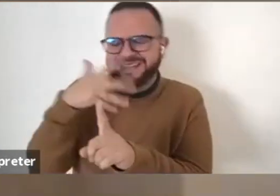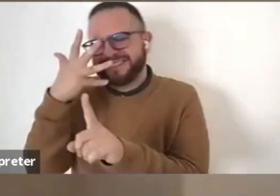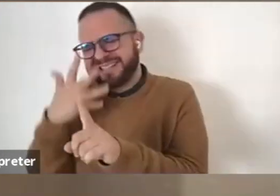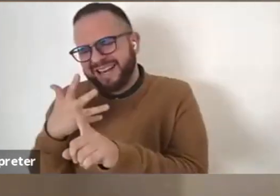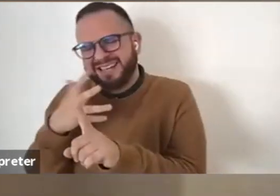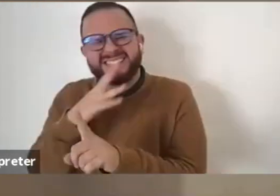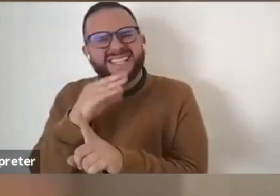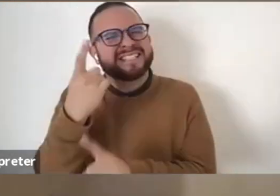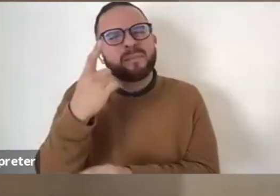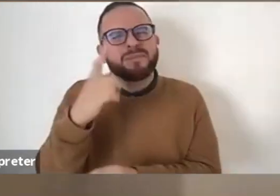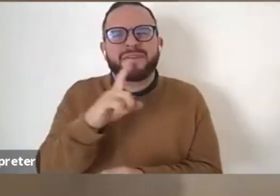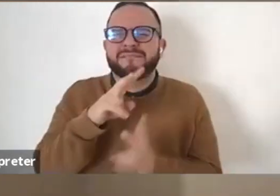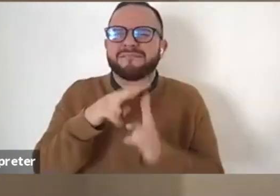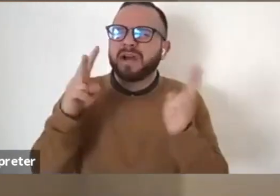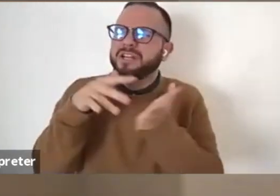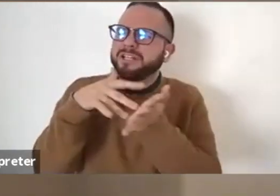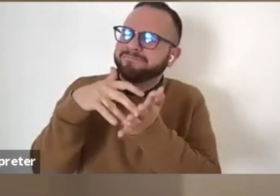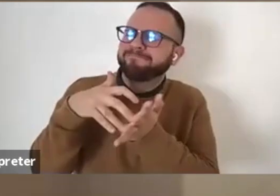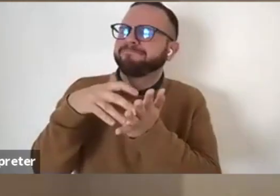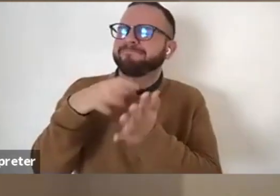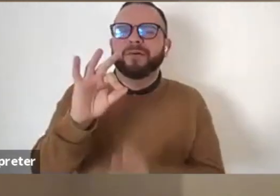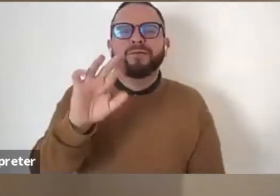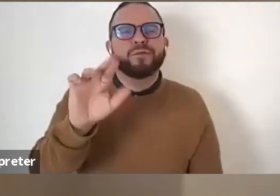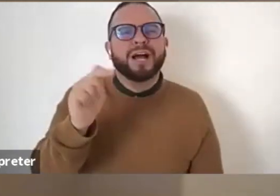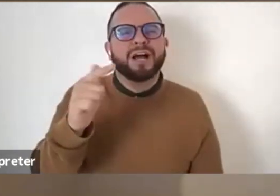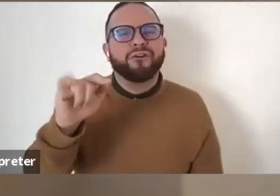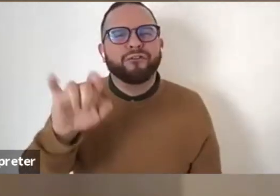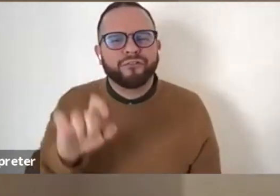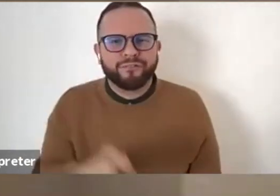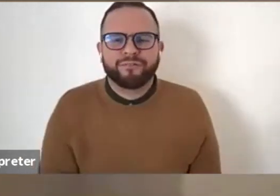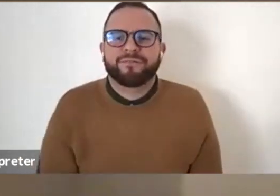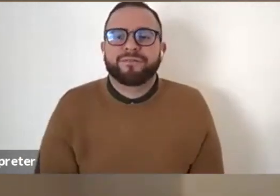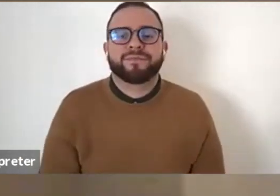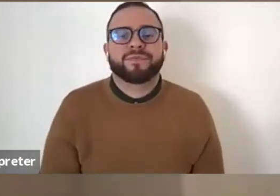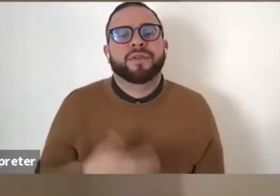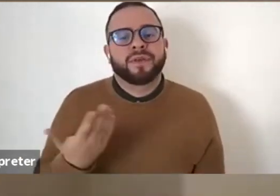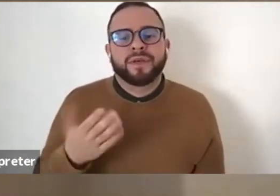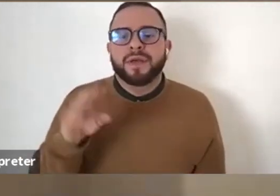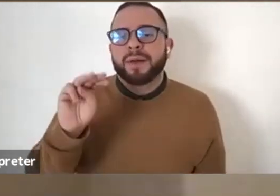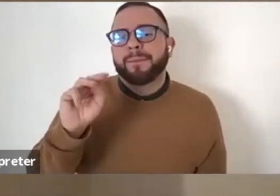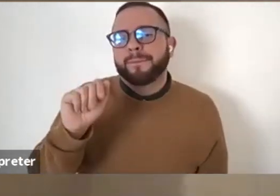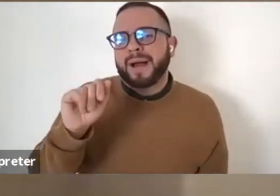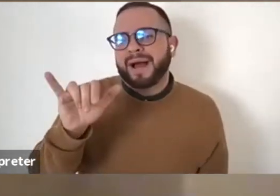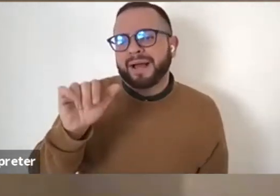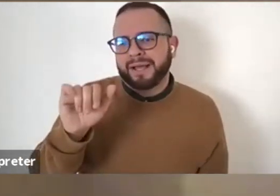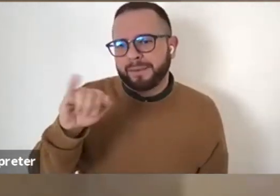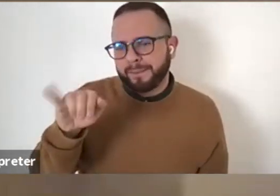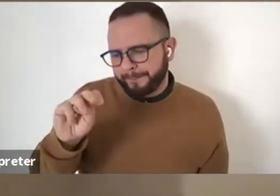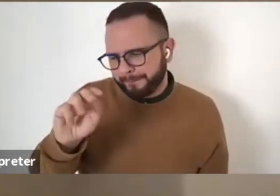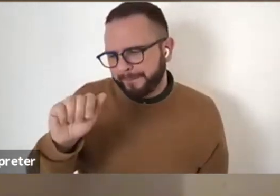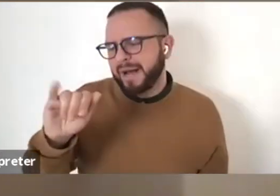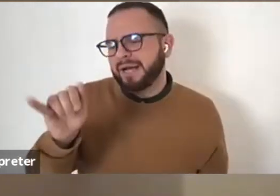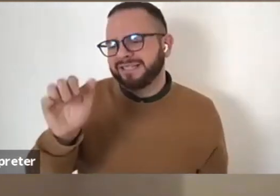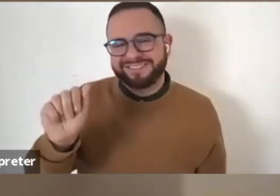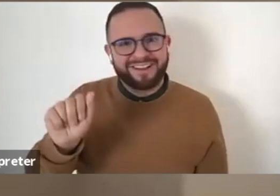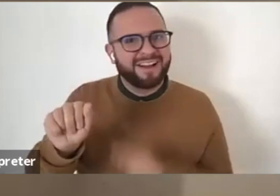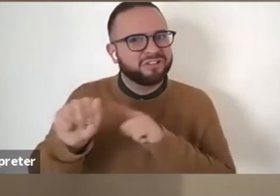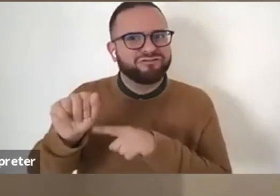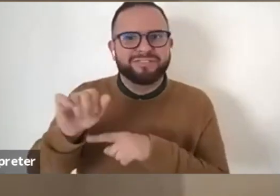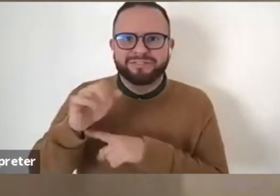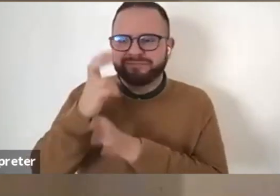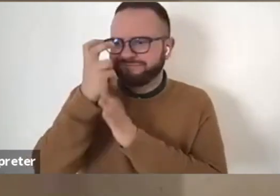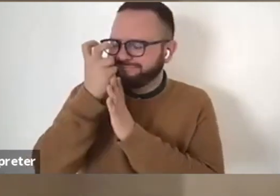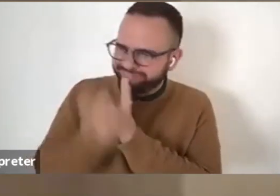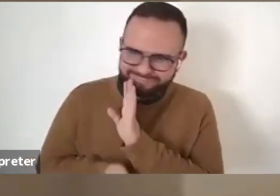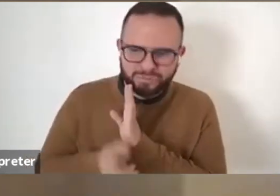fragile. Maja, who is lost in her anxieties, I think exactly.